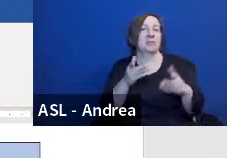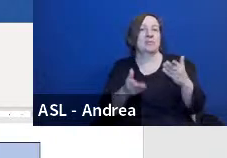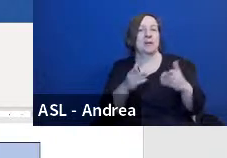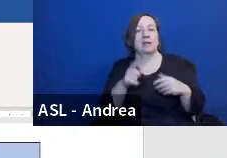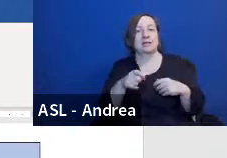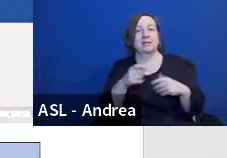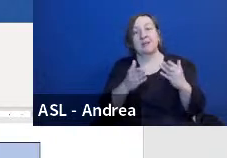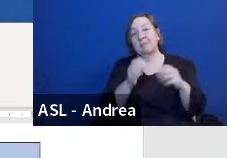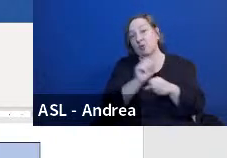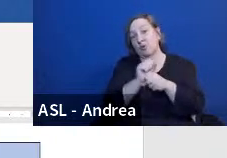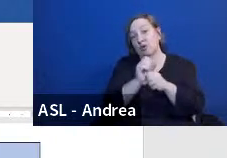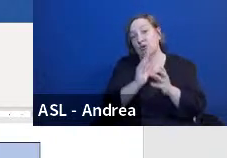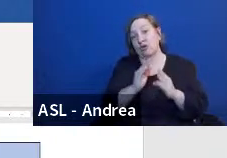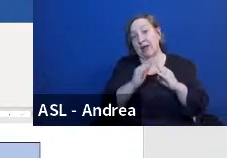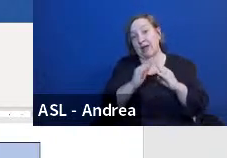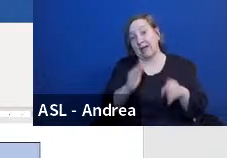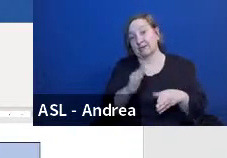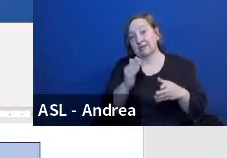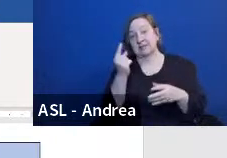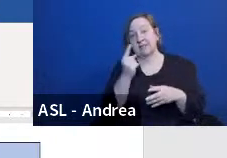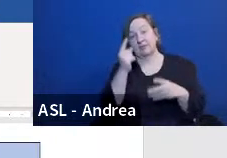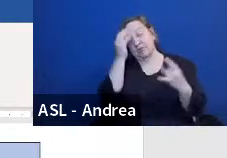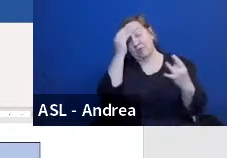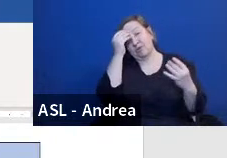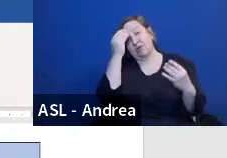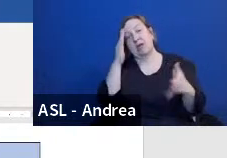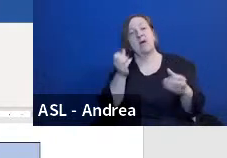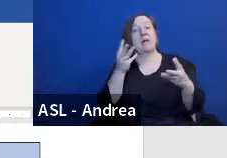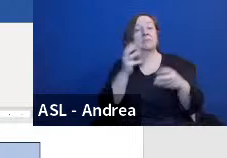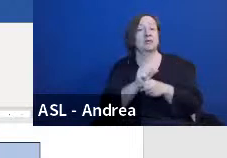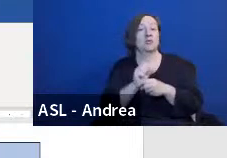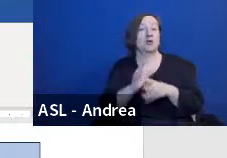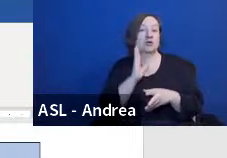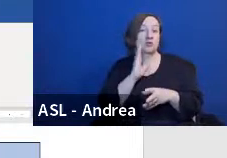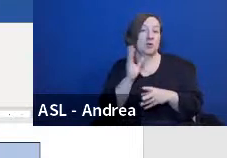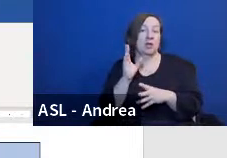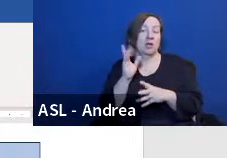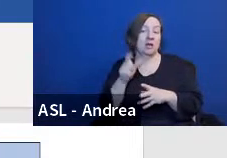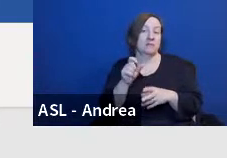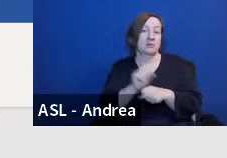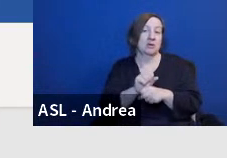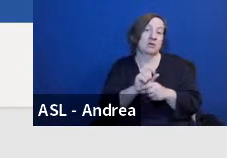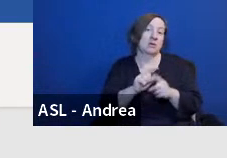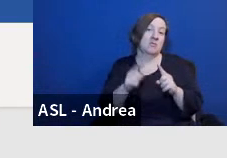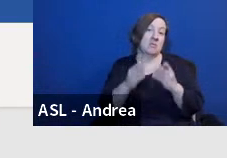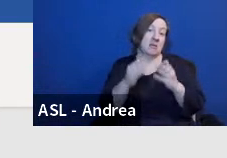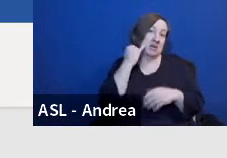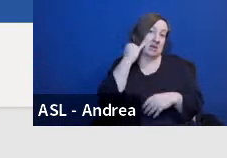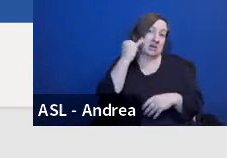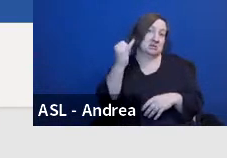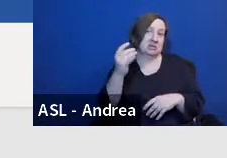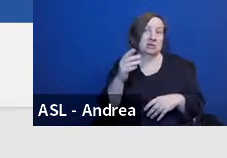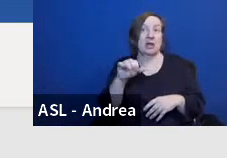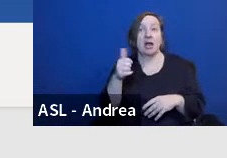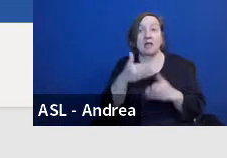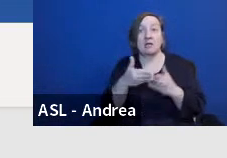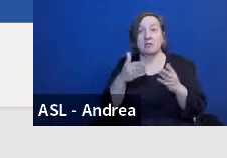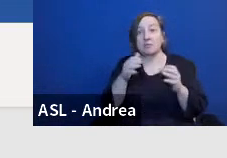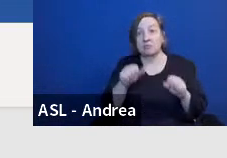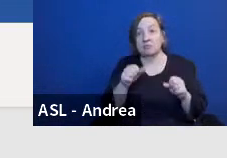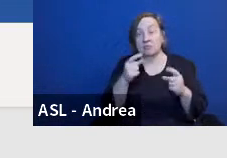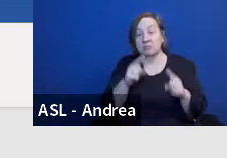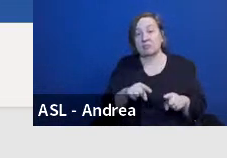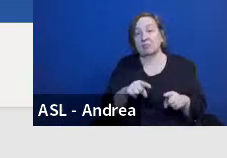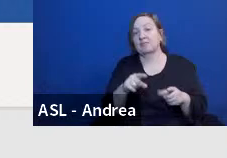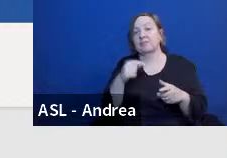be something to consider. I haven't even got a sense of how many workers this is going to be, but that might be something. But the other thing that I think can happen is I believe